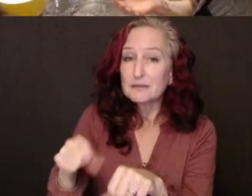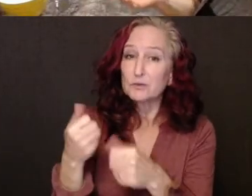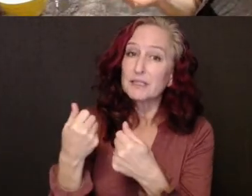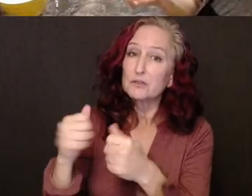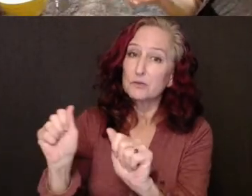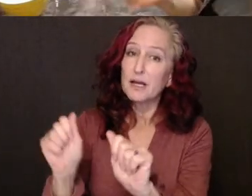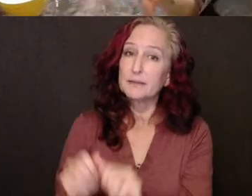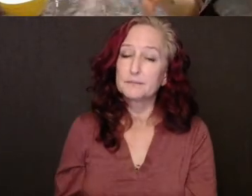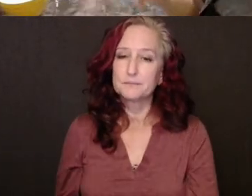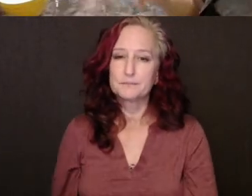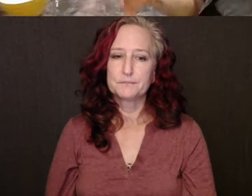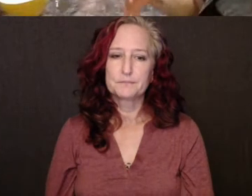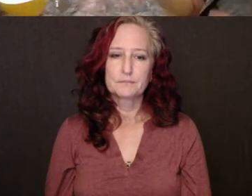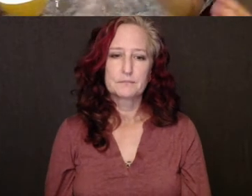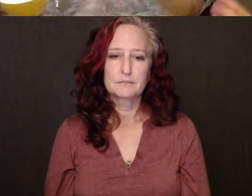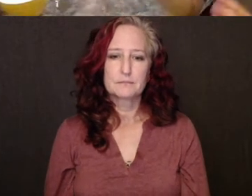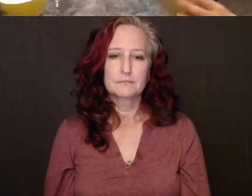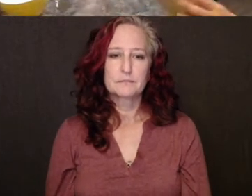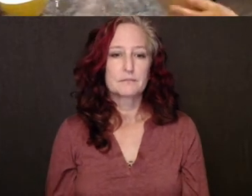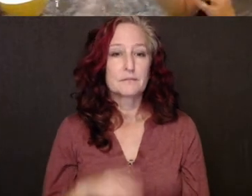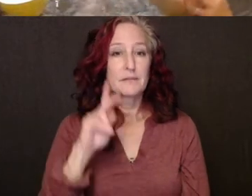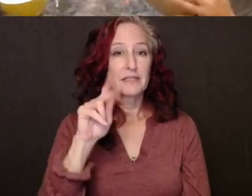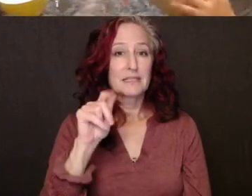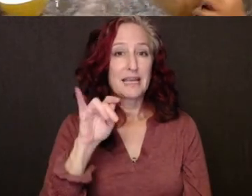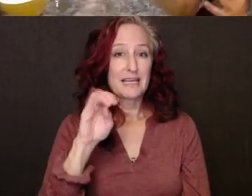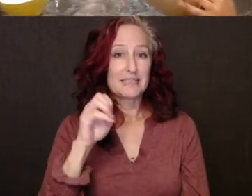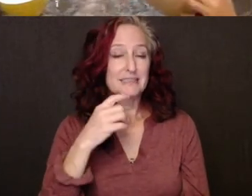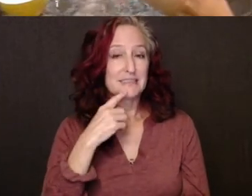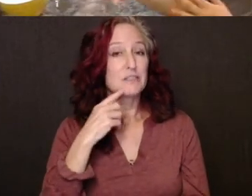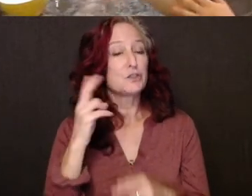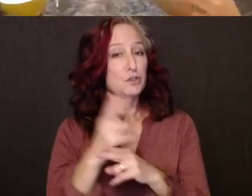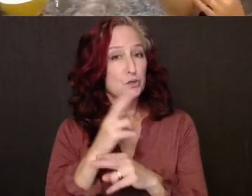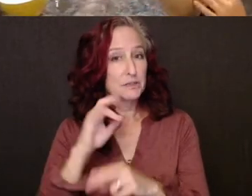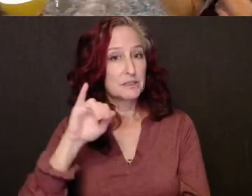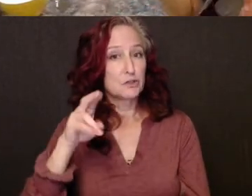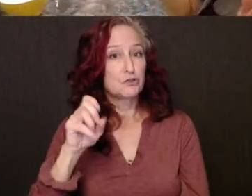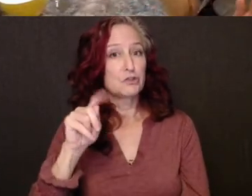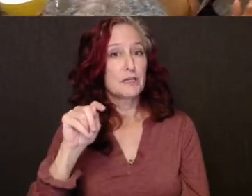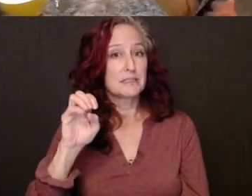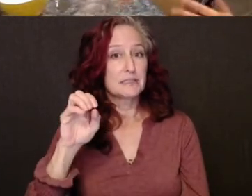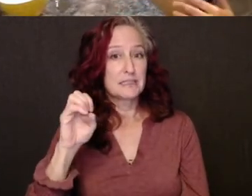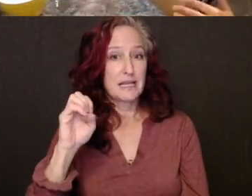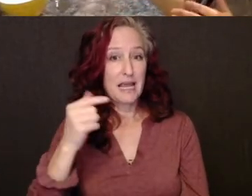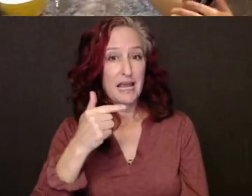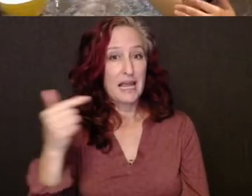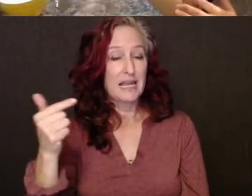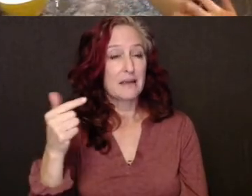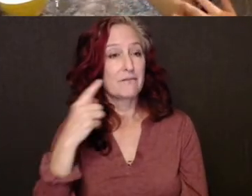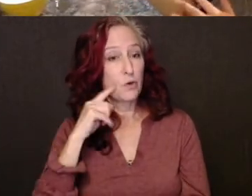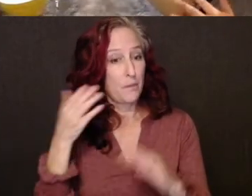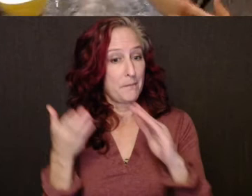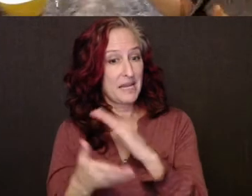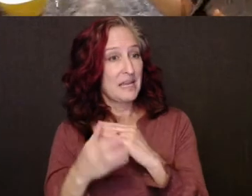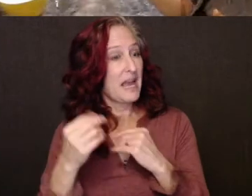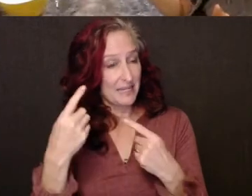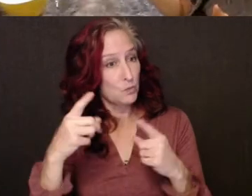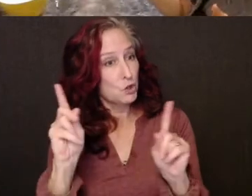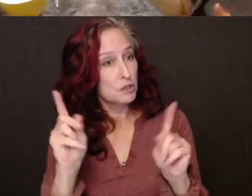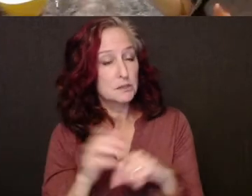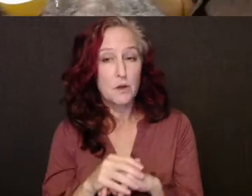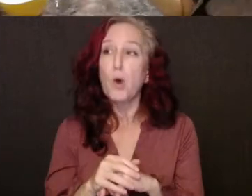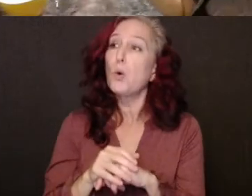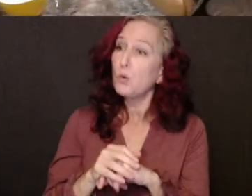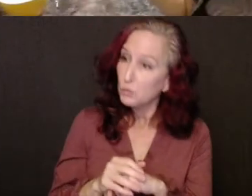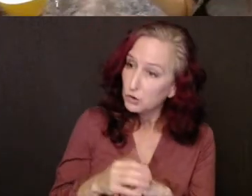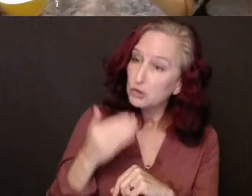natural as possible, closest to the actual ingredient, closest to the plant. And so I would rather not use any of the processed,